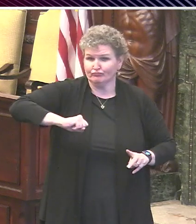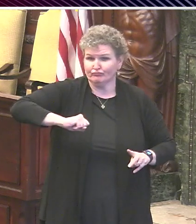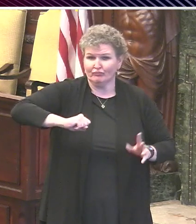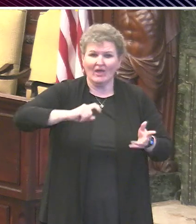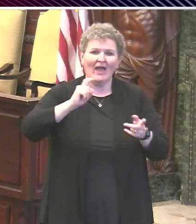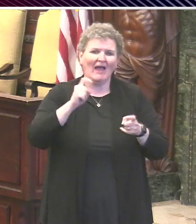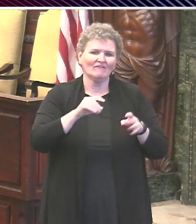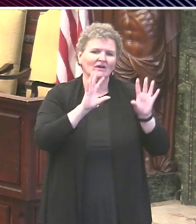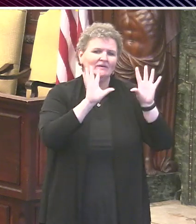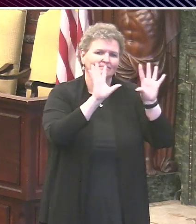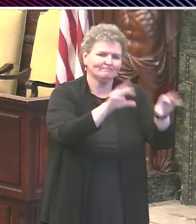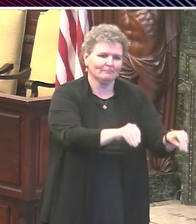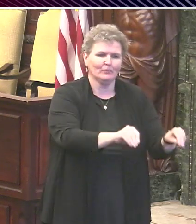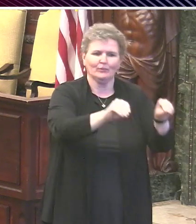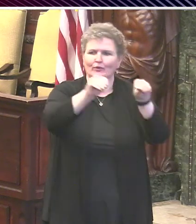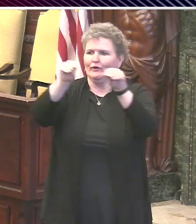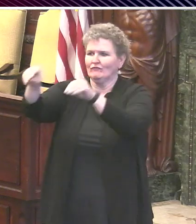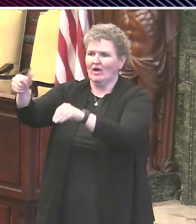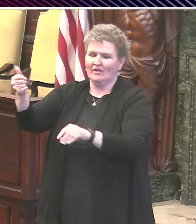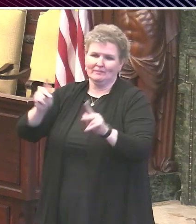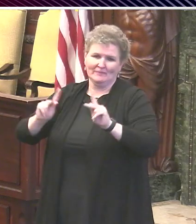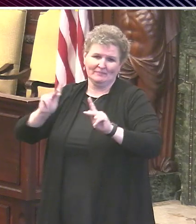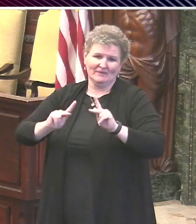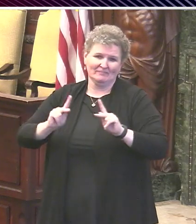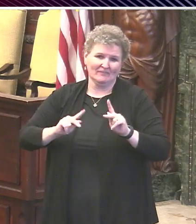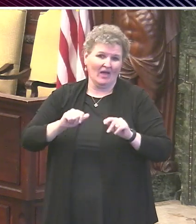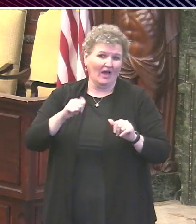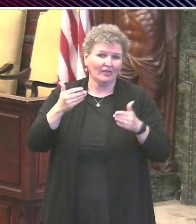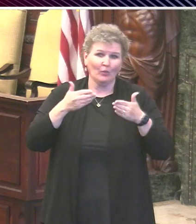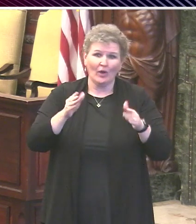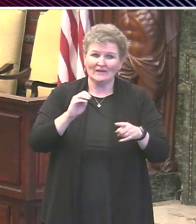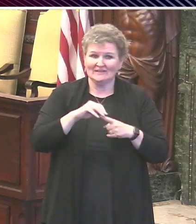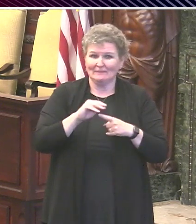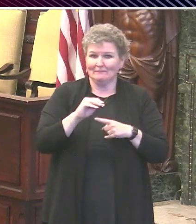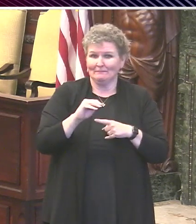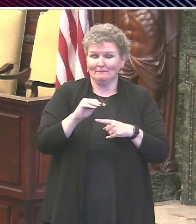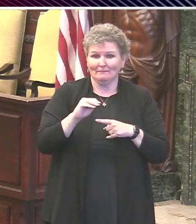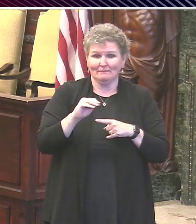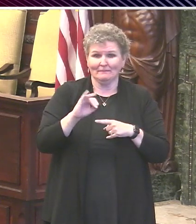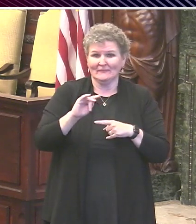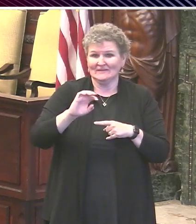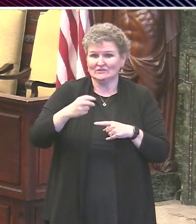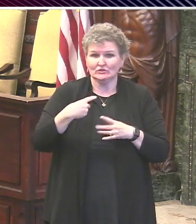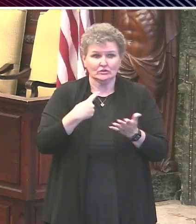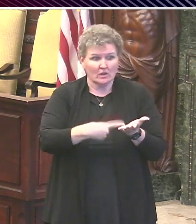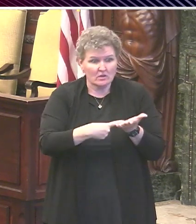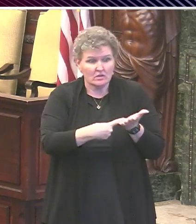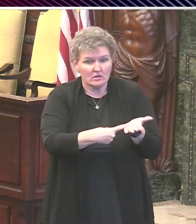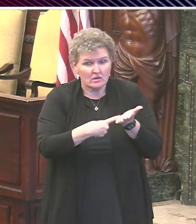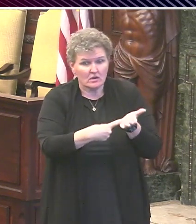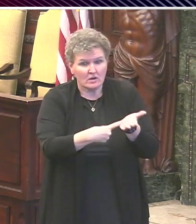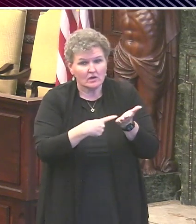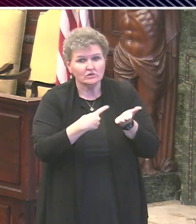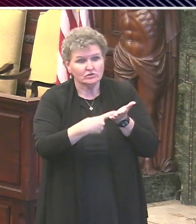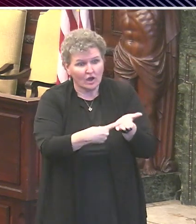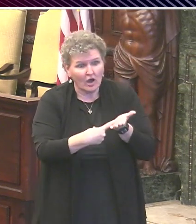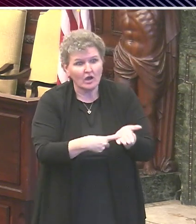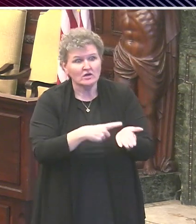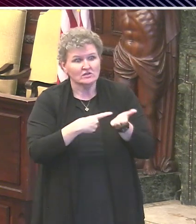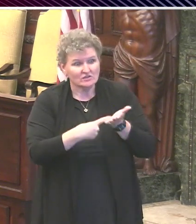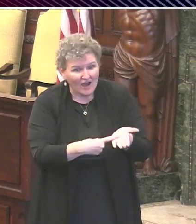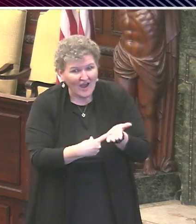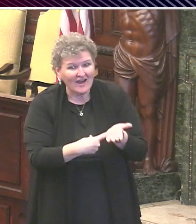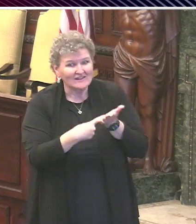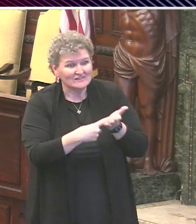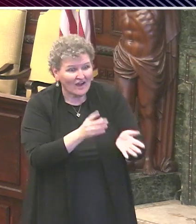and move the tents. I mean, there's no other way to do it, Mitch. If we're going to talk. We've been talking. We're going to continue to talk. We're going to continue to